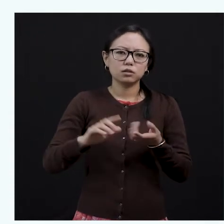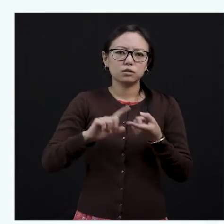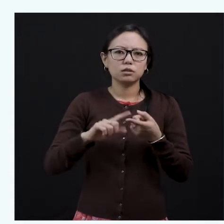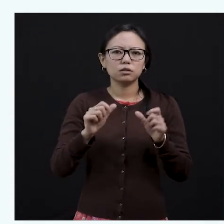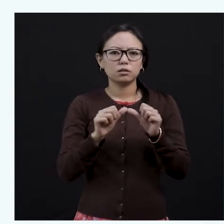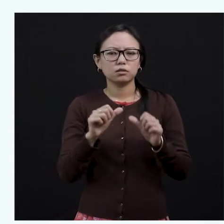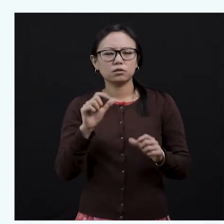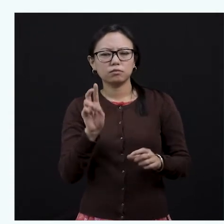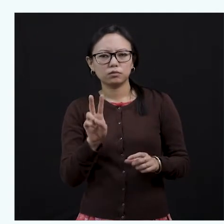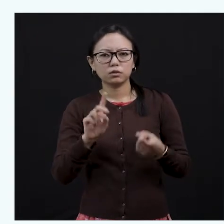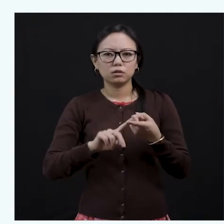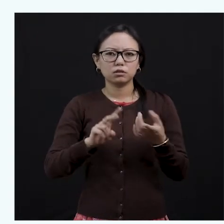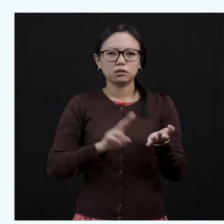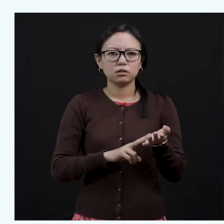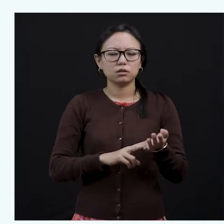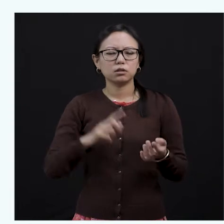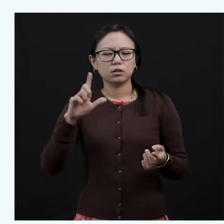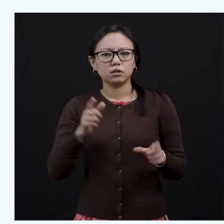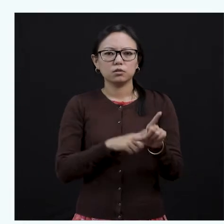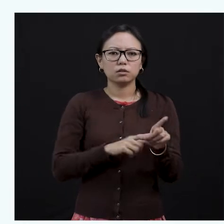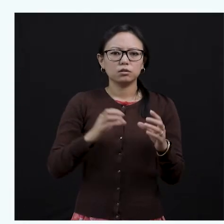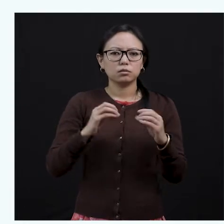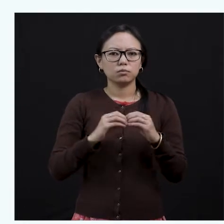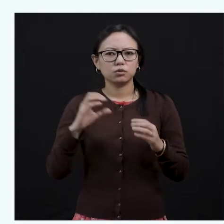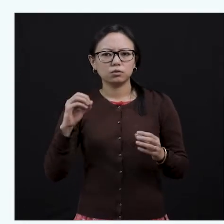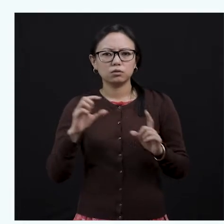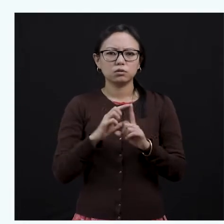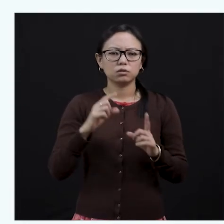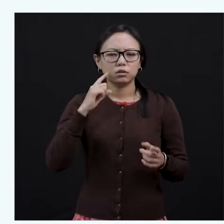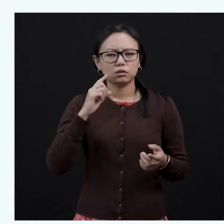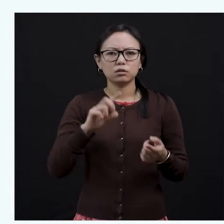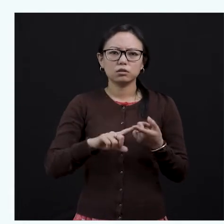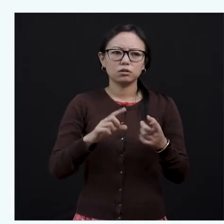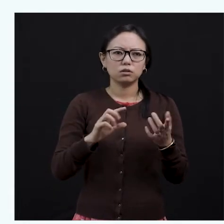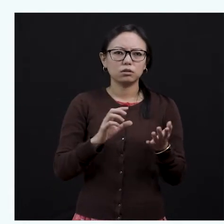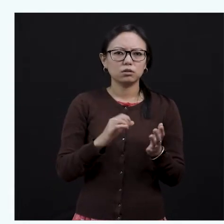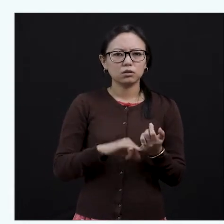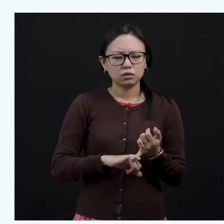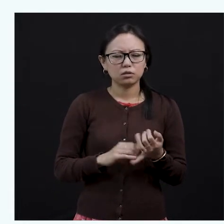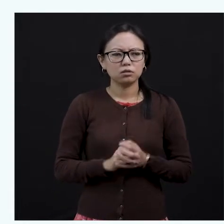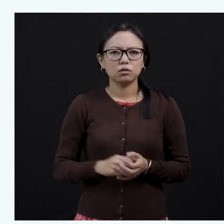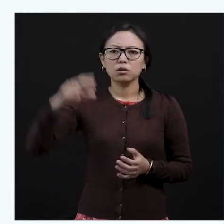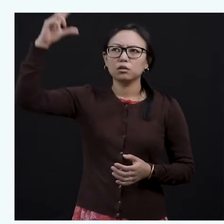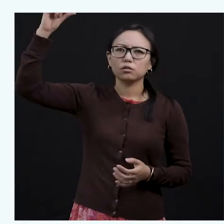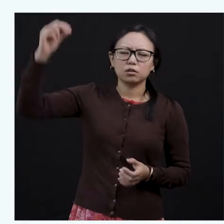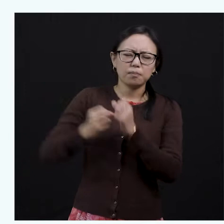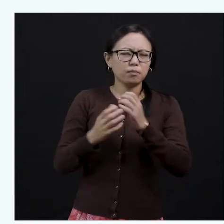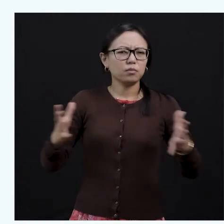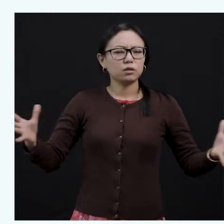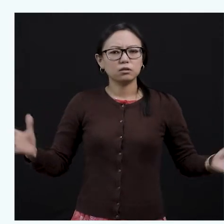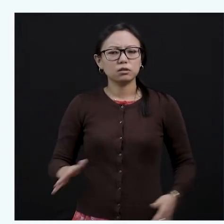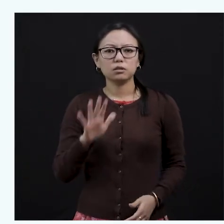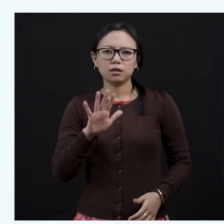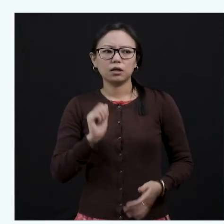have millions and millions of stars in the sky. Okay, and stars, they also have light of